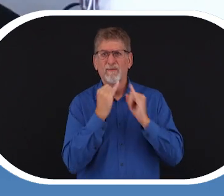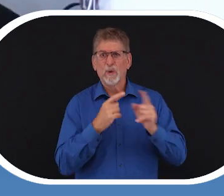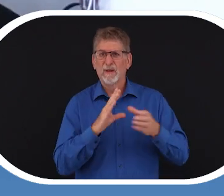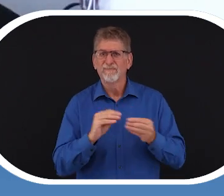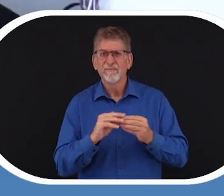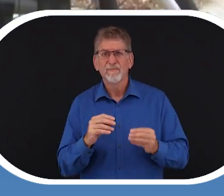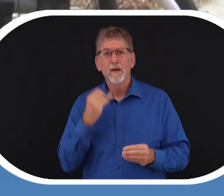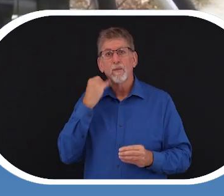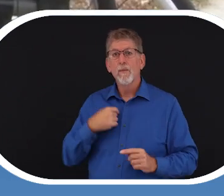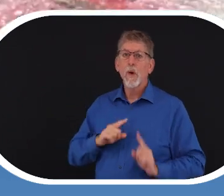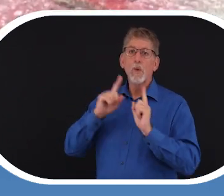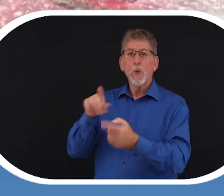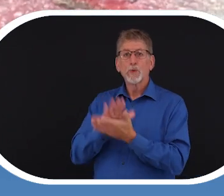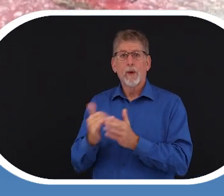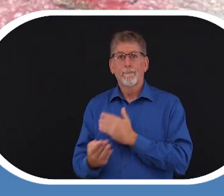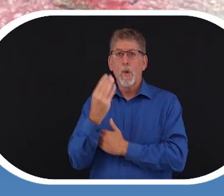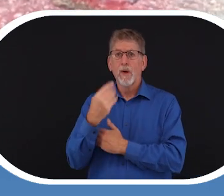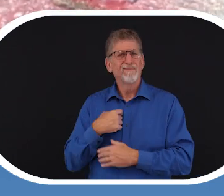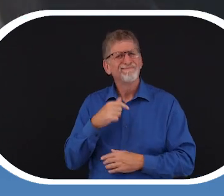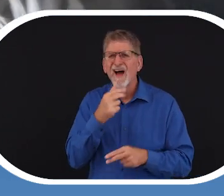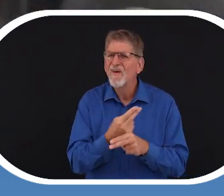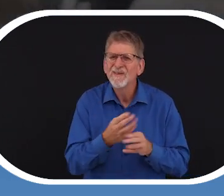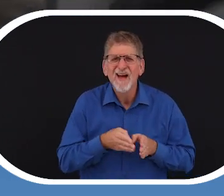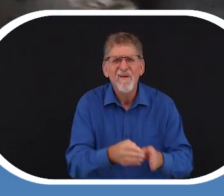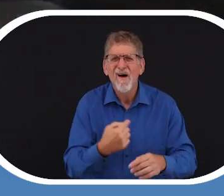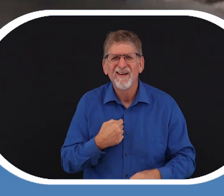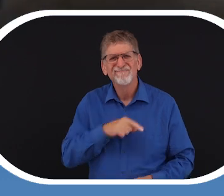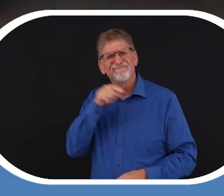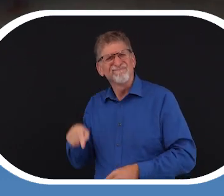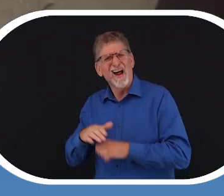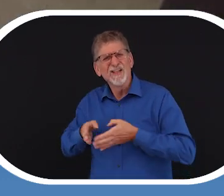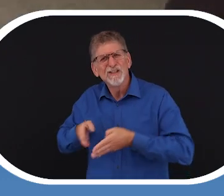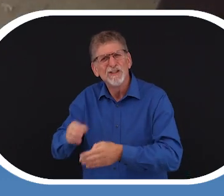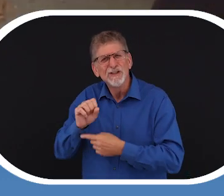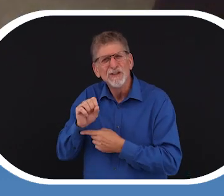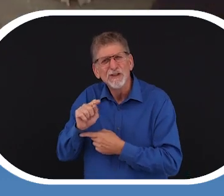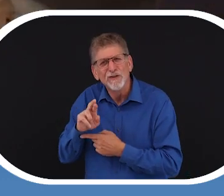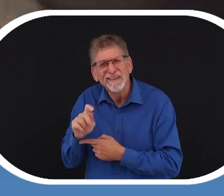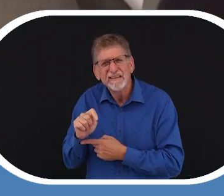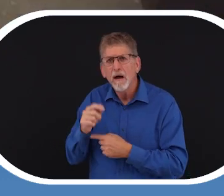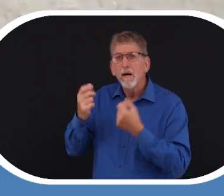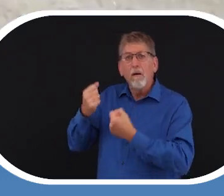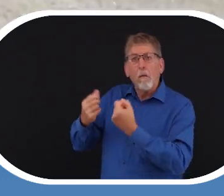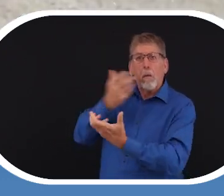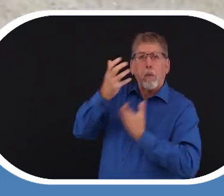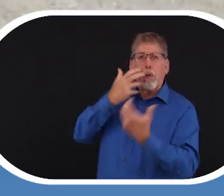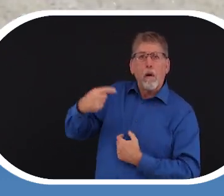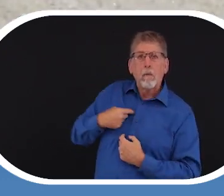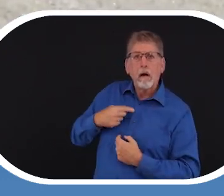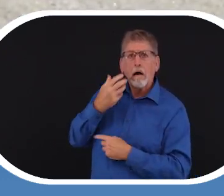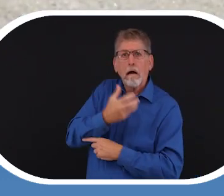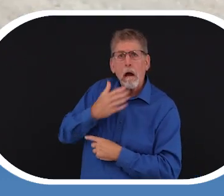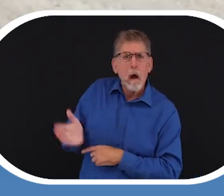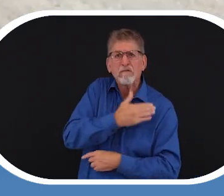I go to school in the morning, I don't take the sidewalks. I actually take the street, and they shout at me from their cars. They're like, "Get off the road." And it's like, I can't actually use